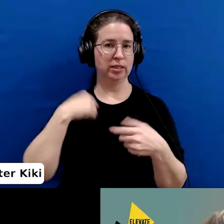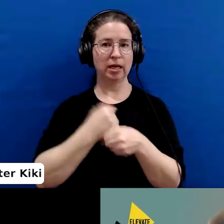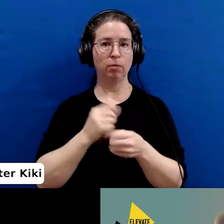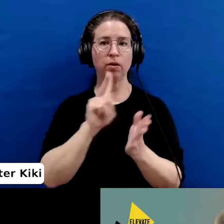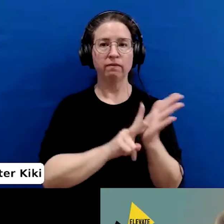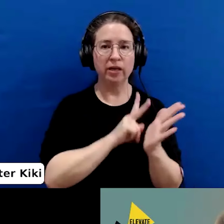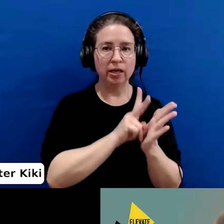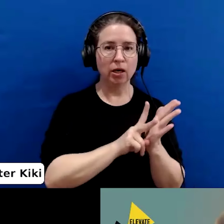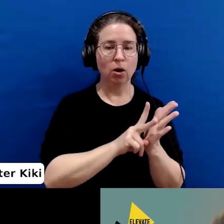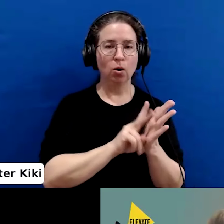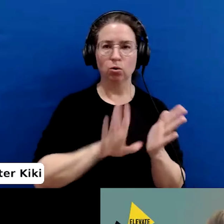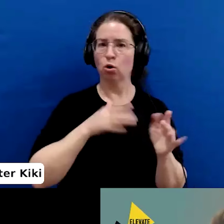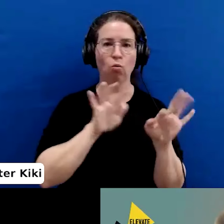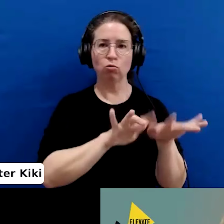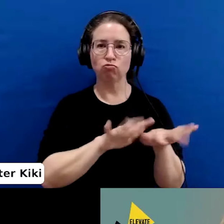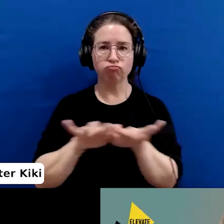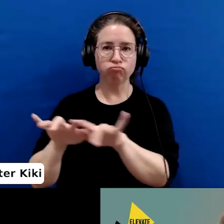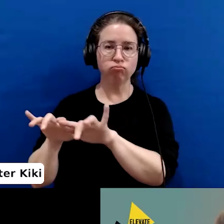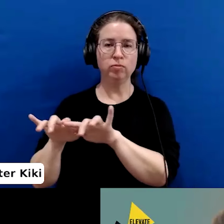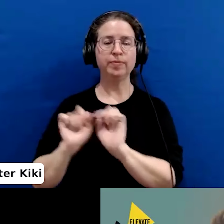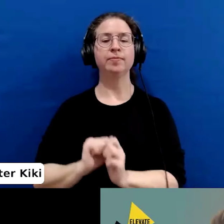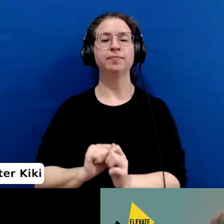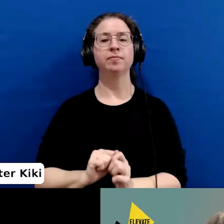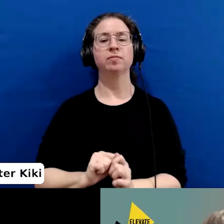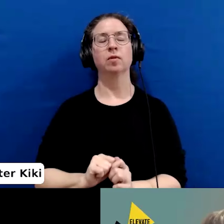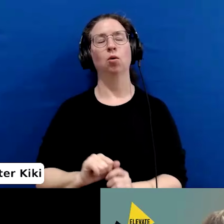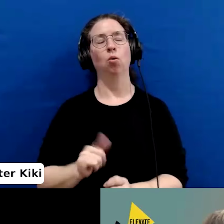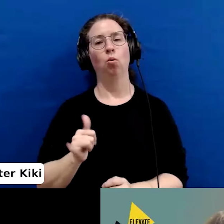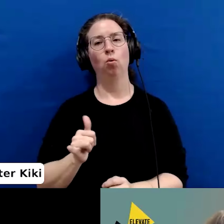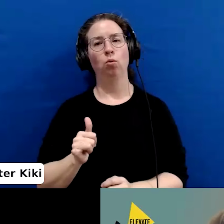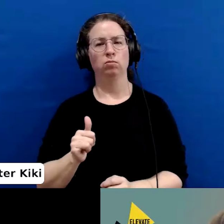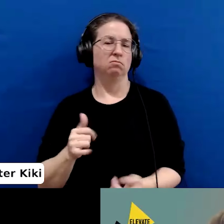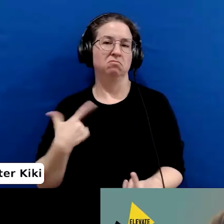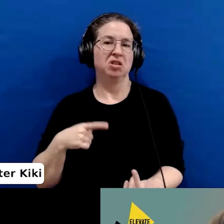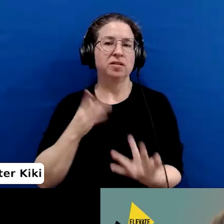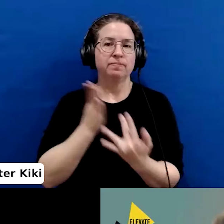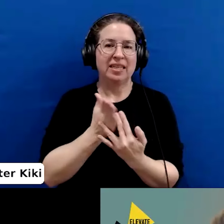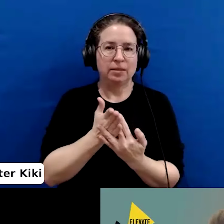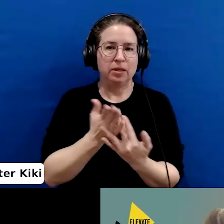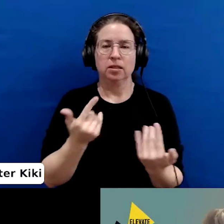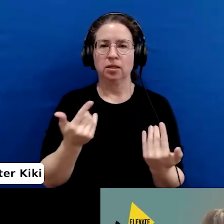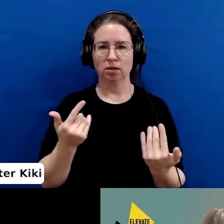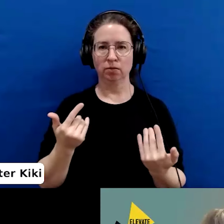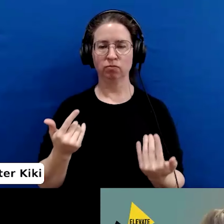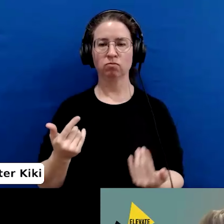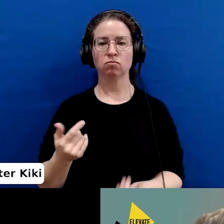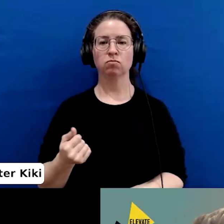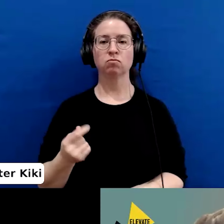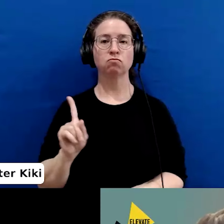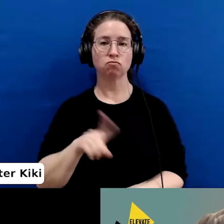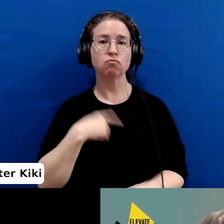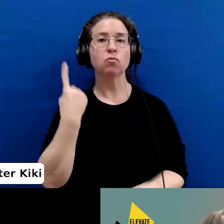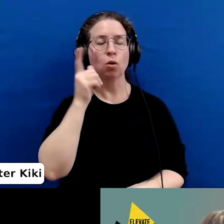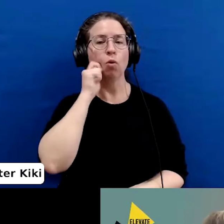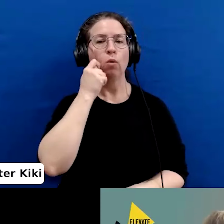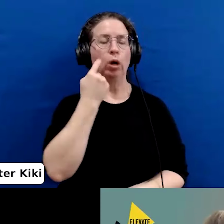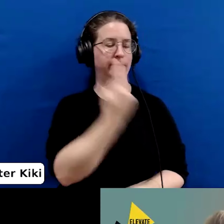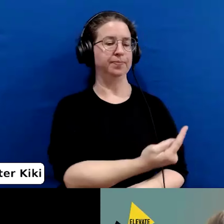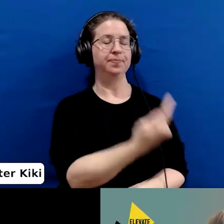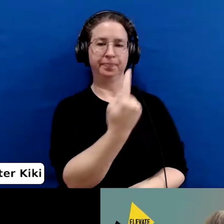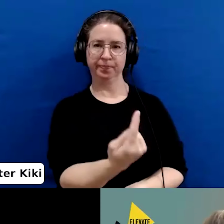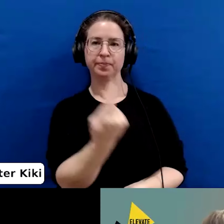video instead of the written application, due to accessibility requirements, we would deal with these on a